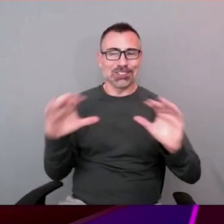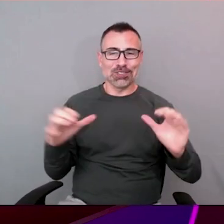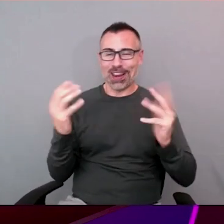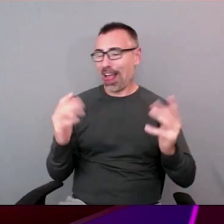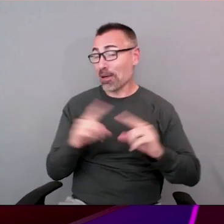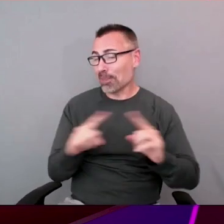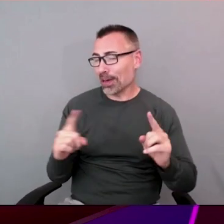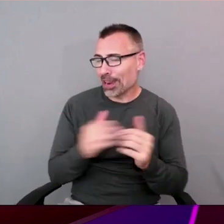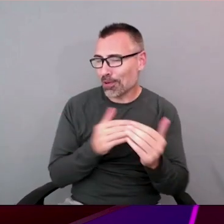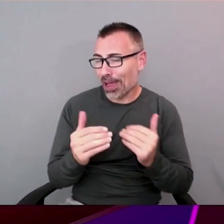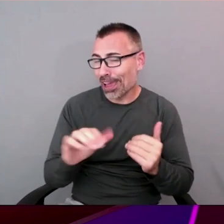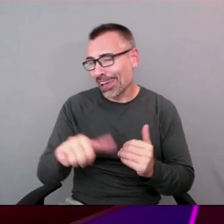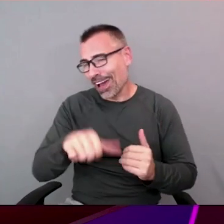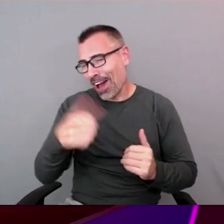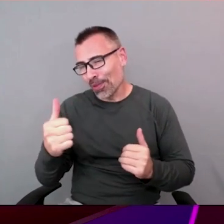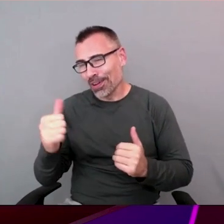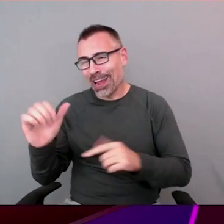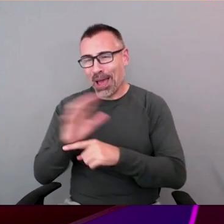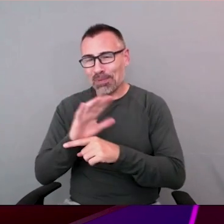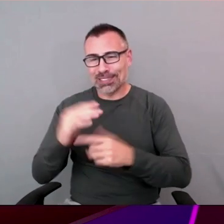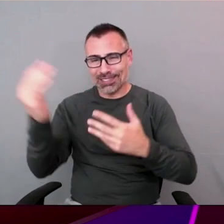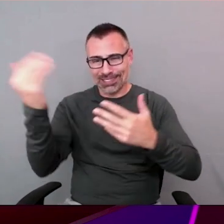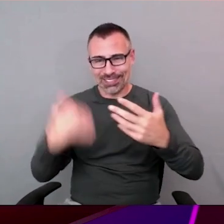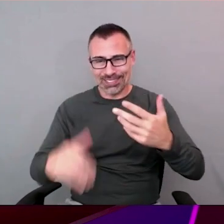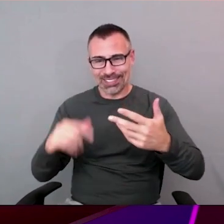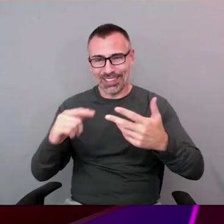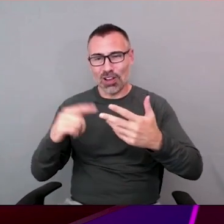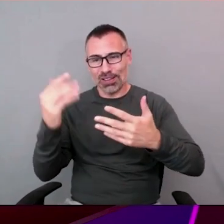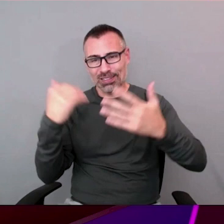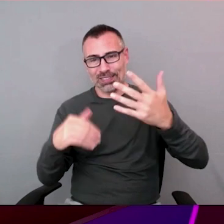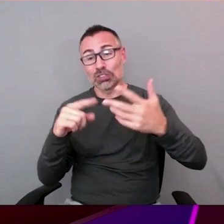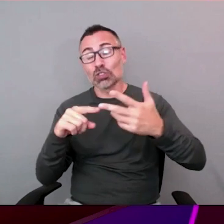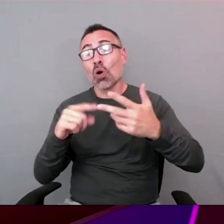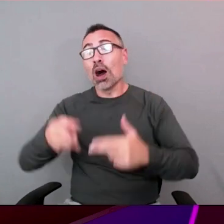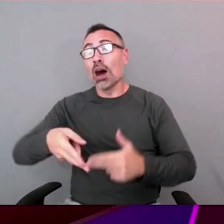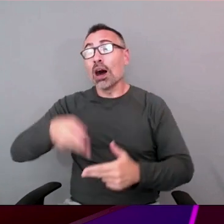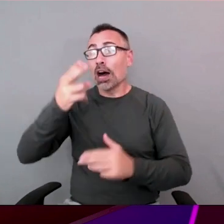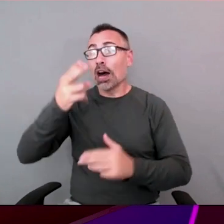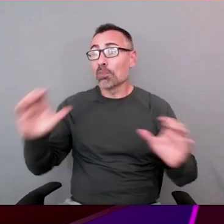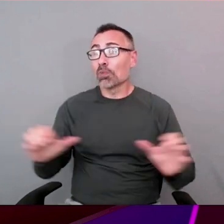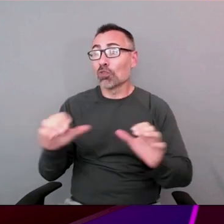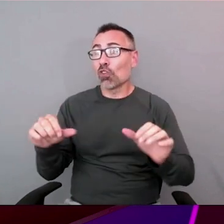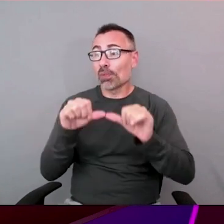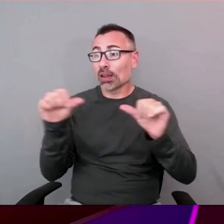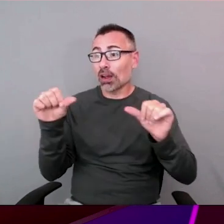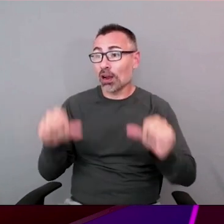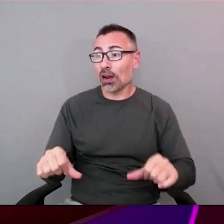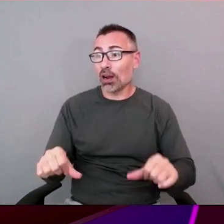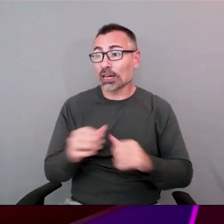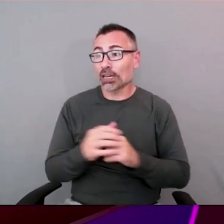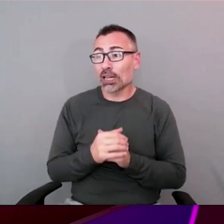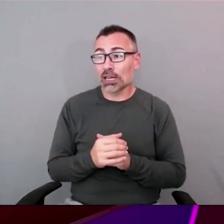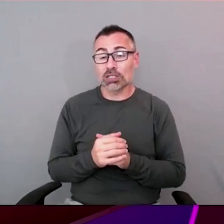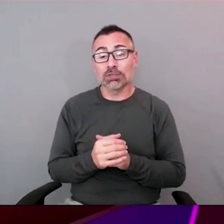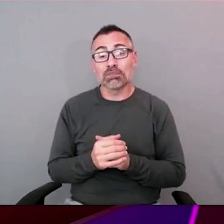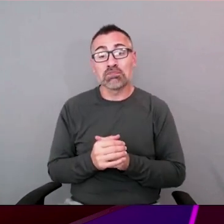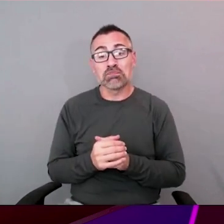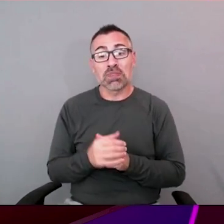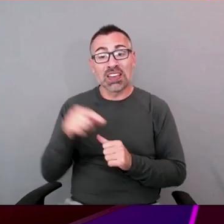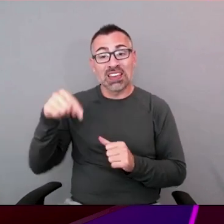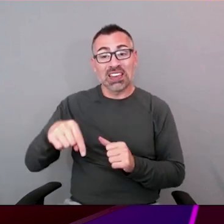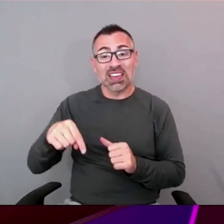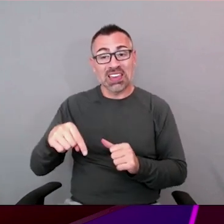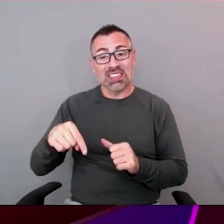about more episodes. So we'll move on to high-performing architectures, right? So in this episode, we talk about scalable